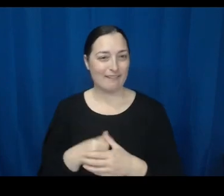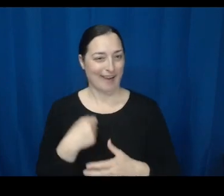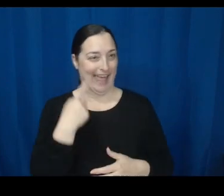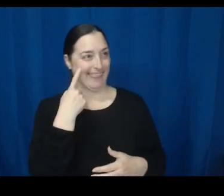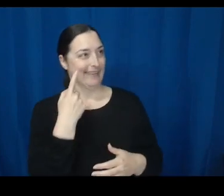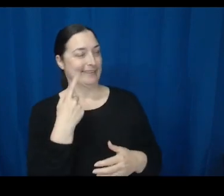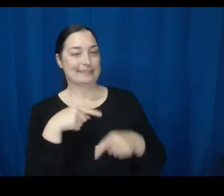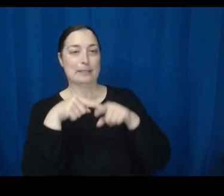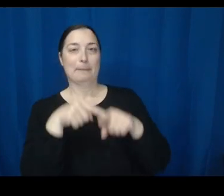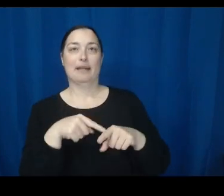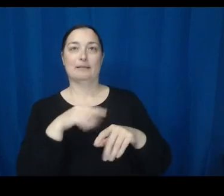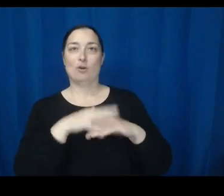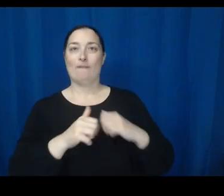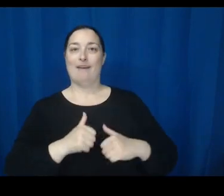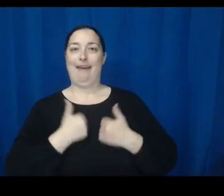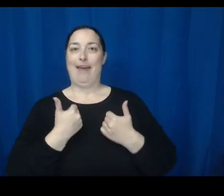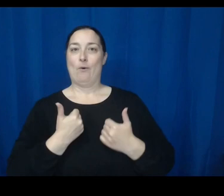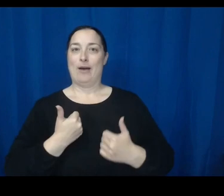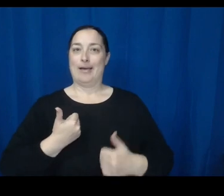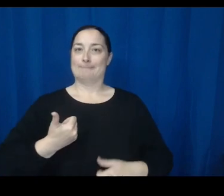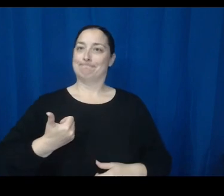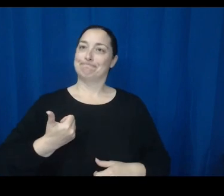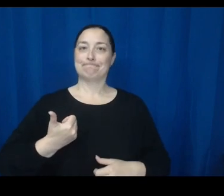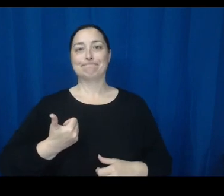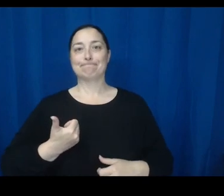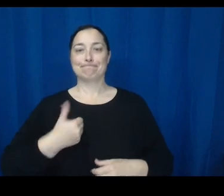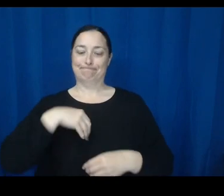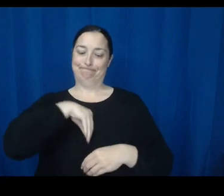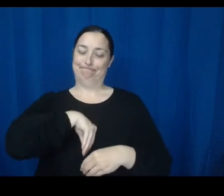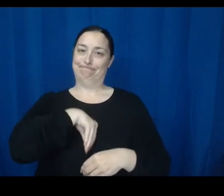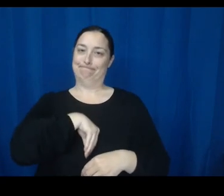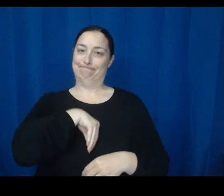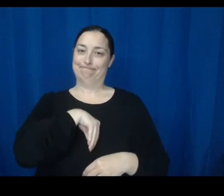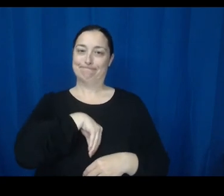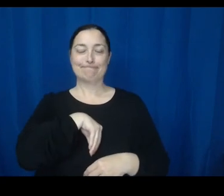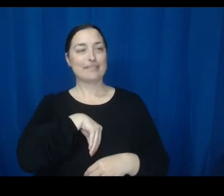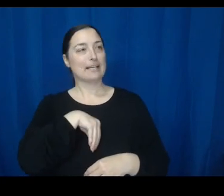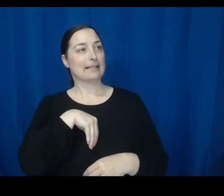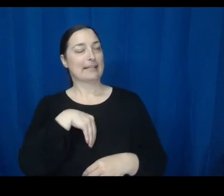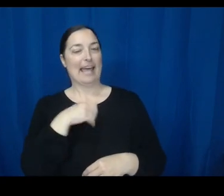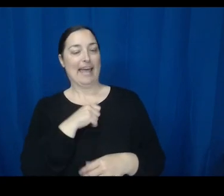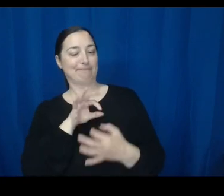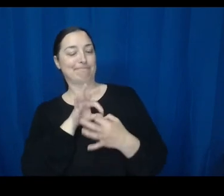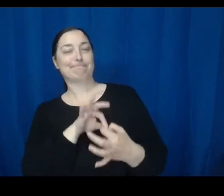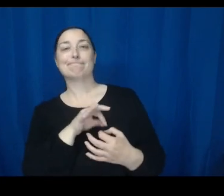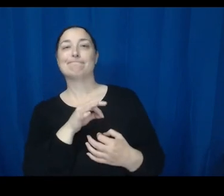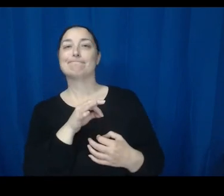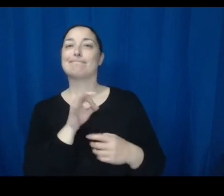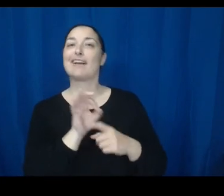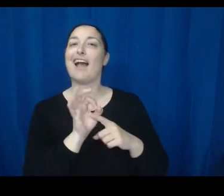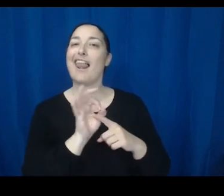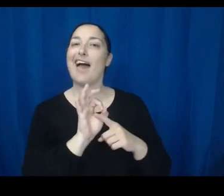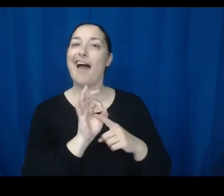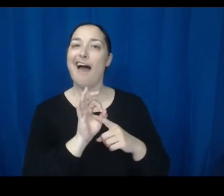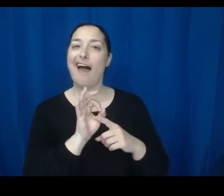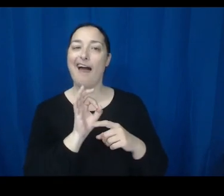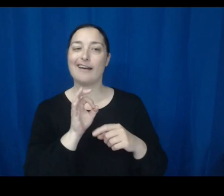sensibility, towards a particular colour of perhaps, you know, those darker